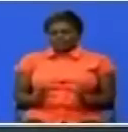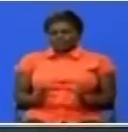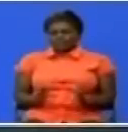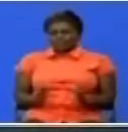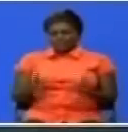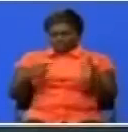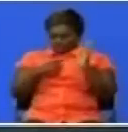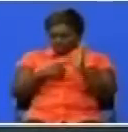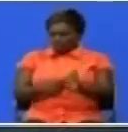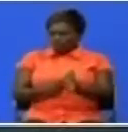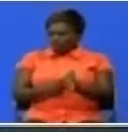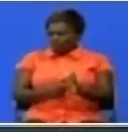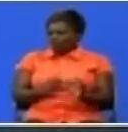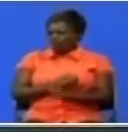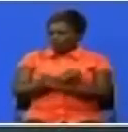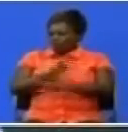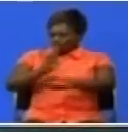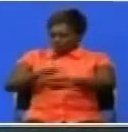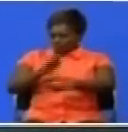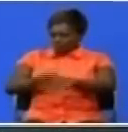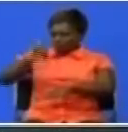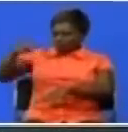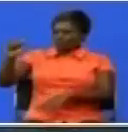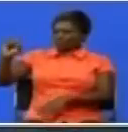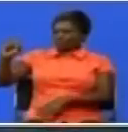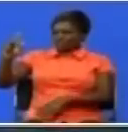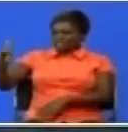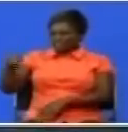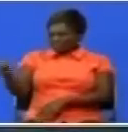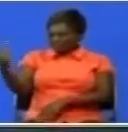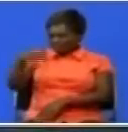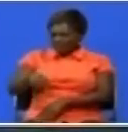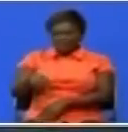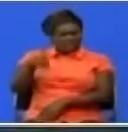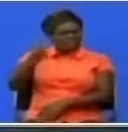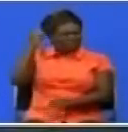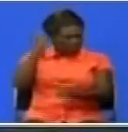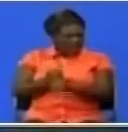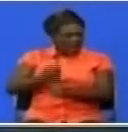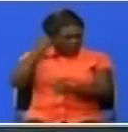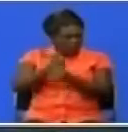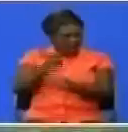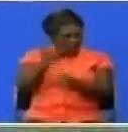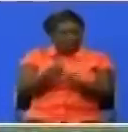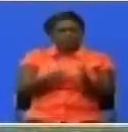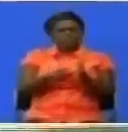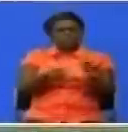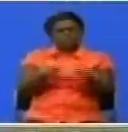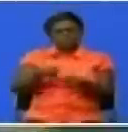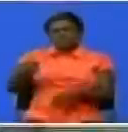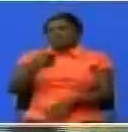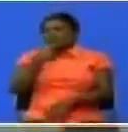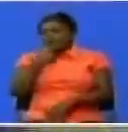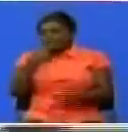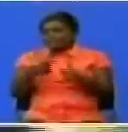all shown very, very well. So Jack isn't just going to walk into the team if he comes here. Jack, he's going to have to work hard to get into this team. Kogalo